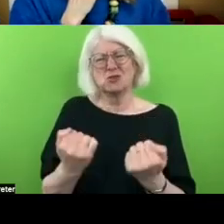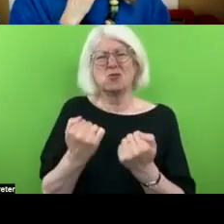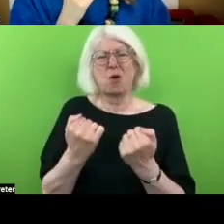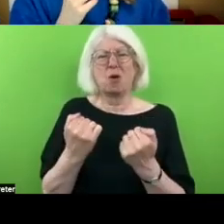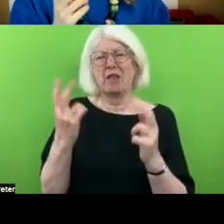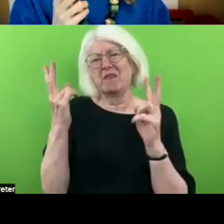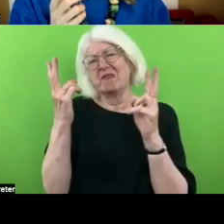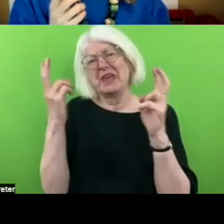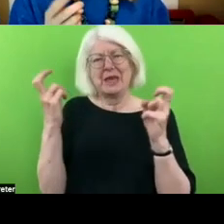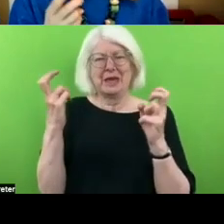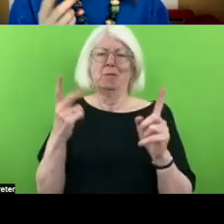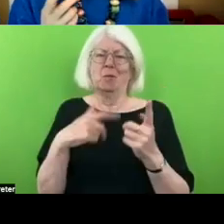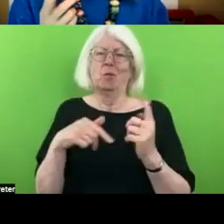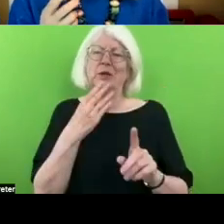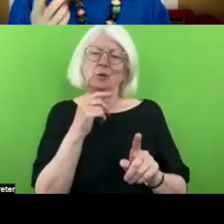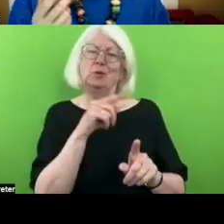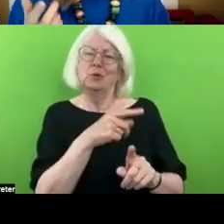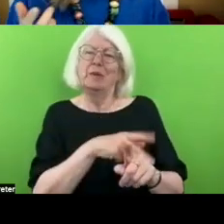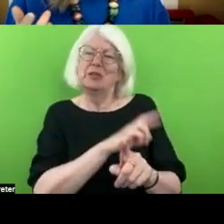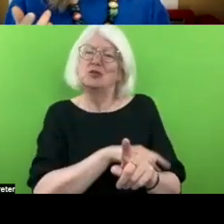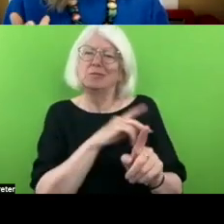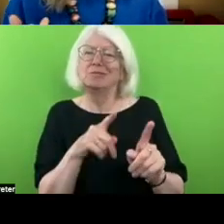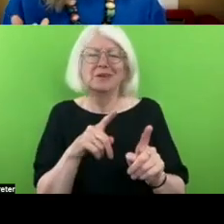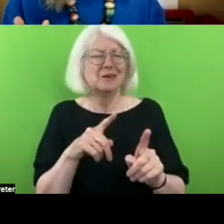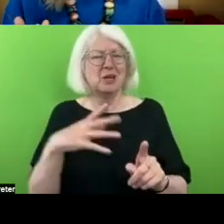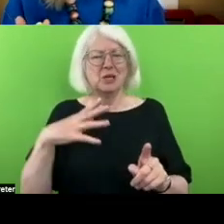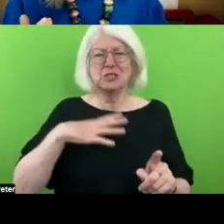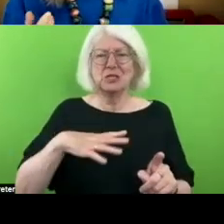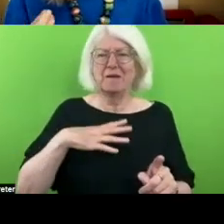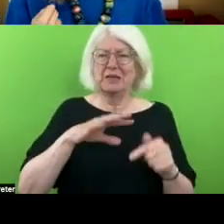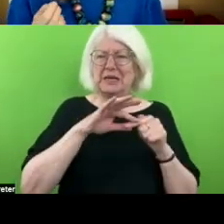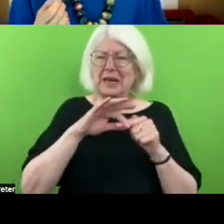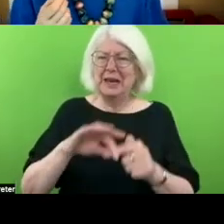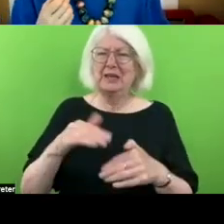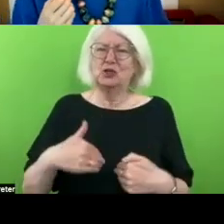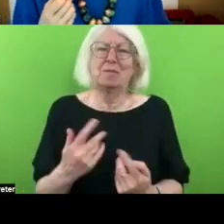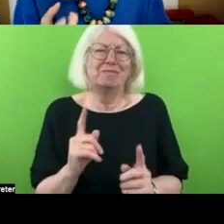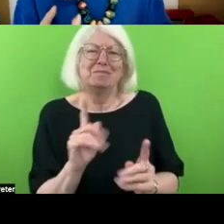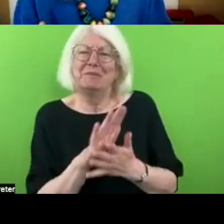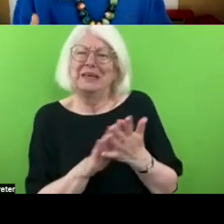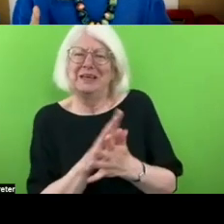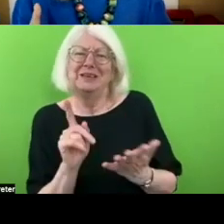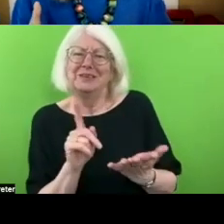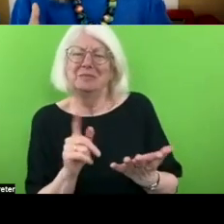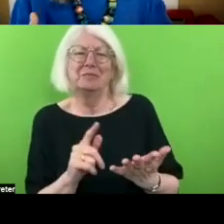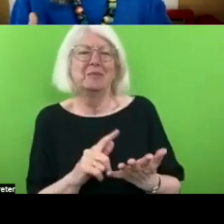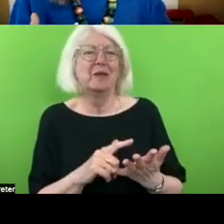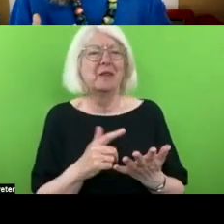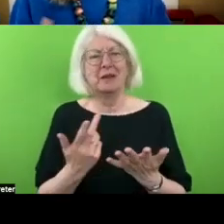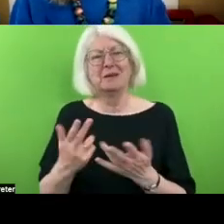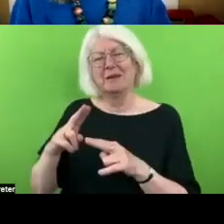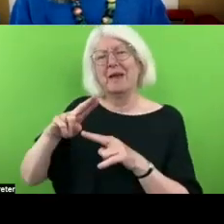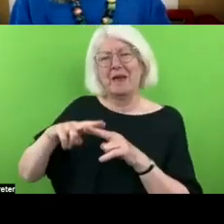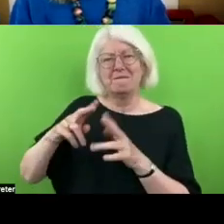bishops. So what does servant leadership say about power? And then the Faith and Order Commission had done a